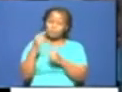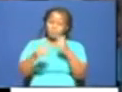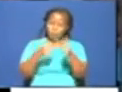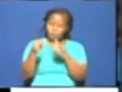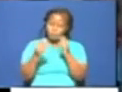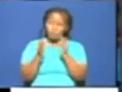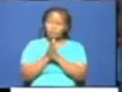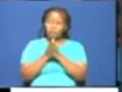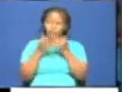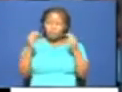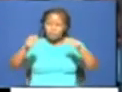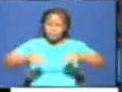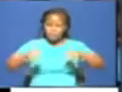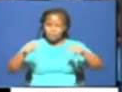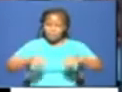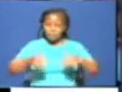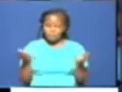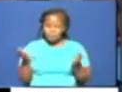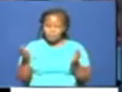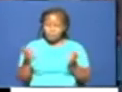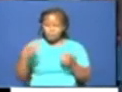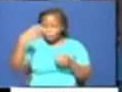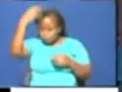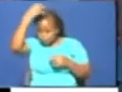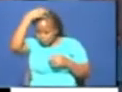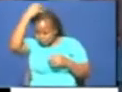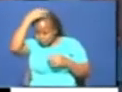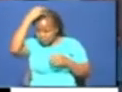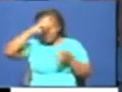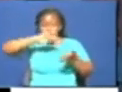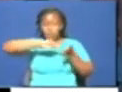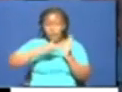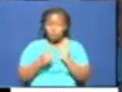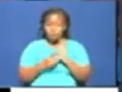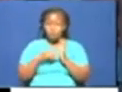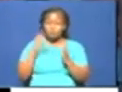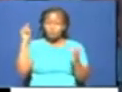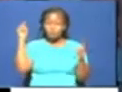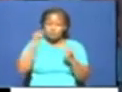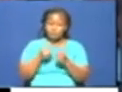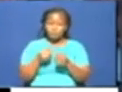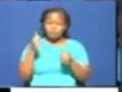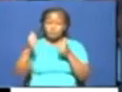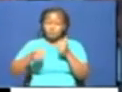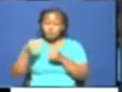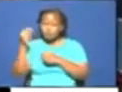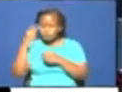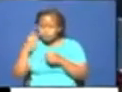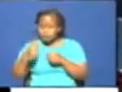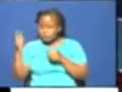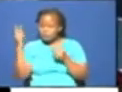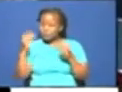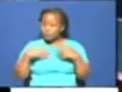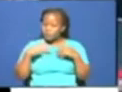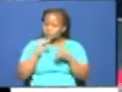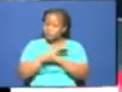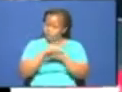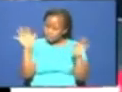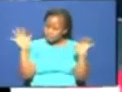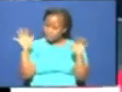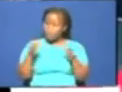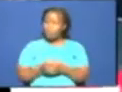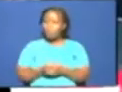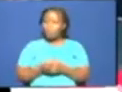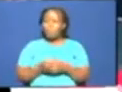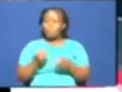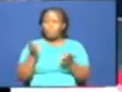implemented it. Lamu project is one whose ultimate vision I see clearly. Ignore